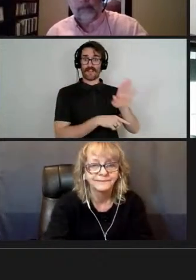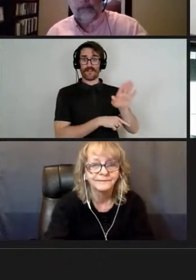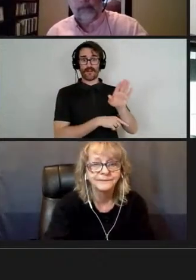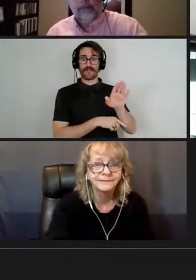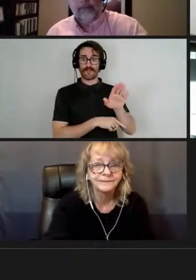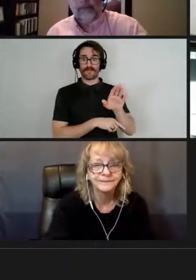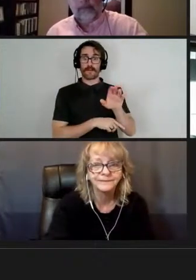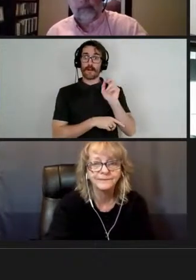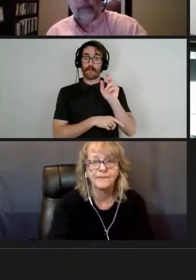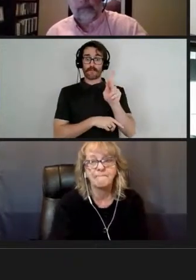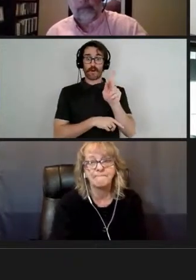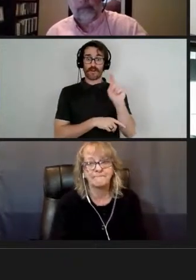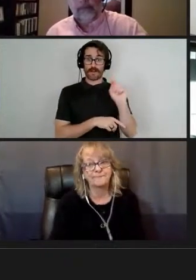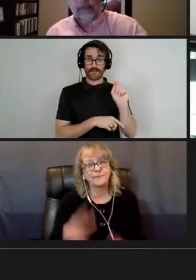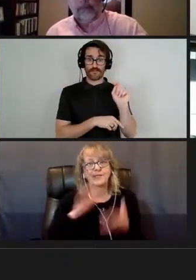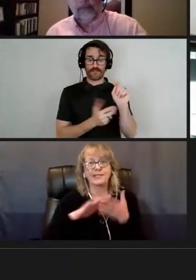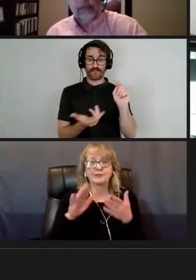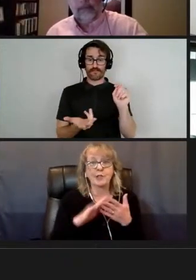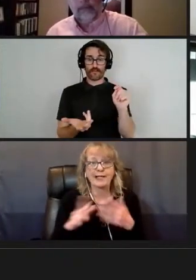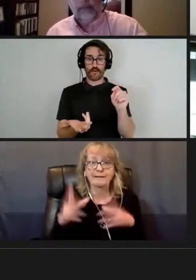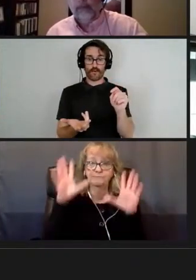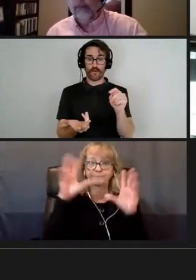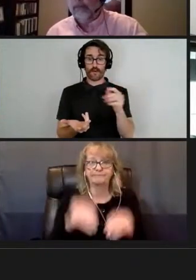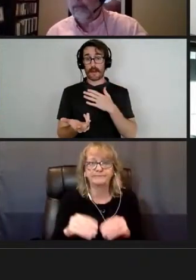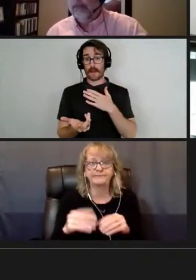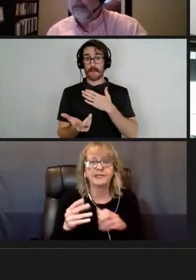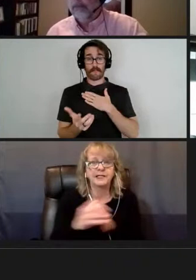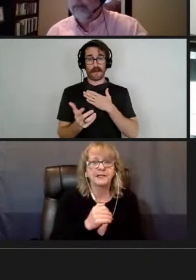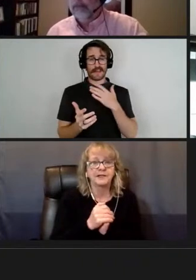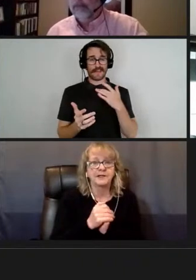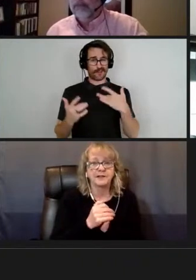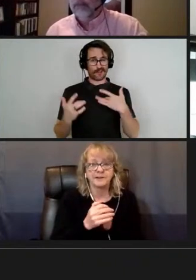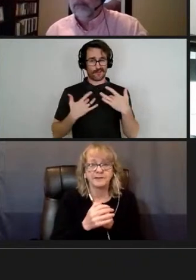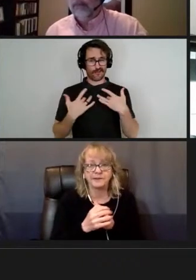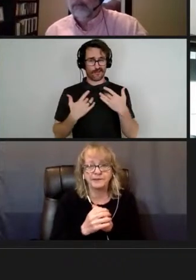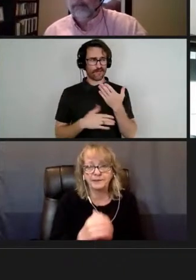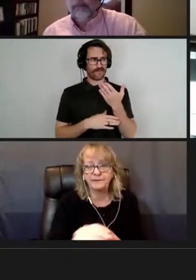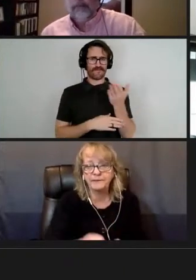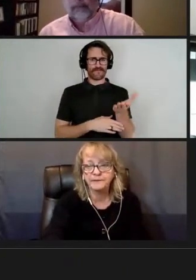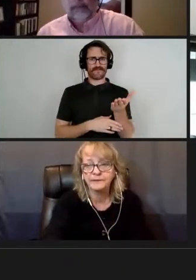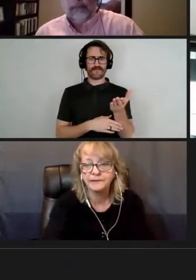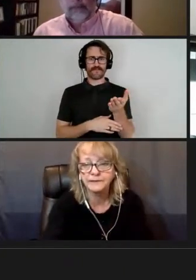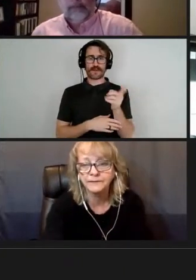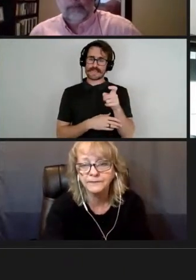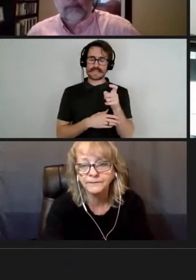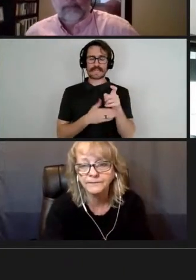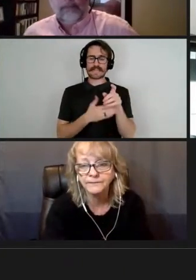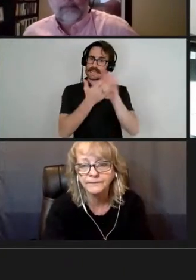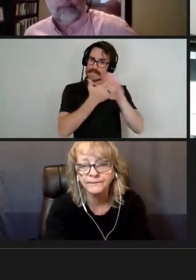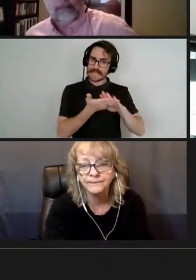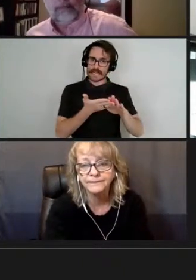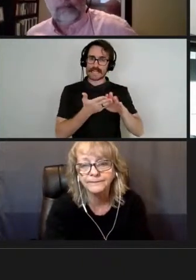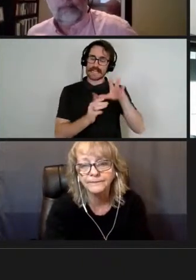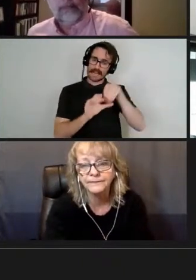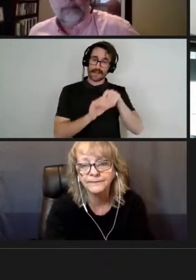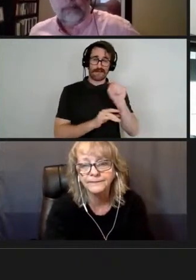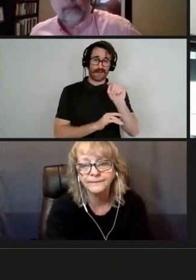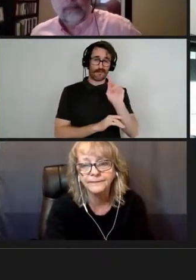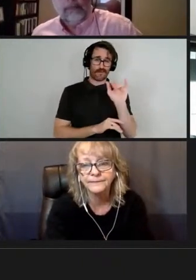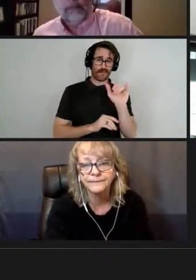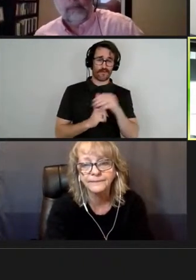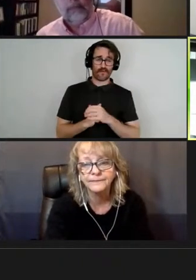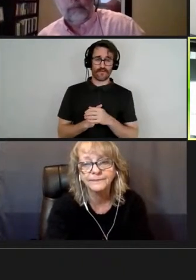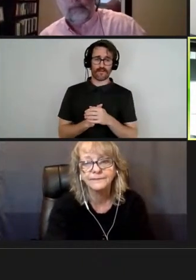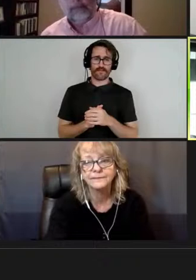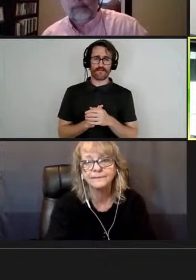And the concern is we need sanitation in that respect as well. What are we doing about